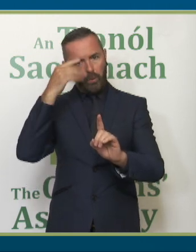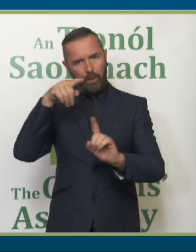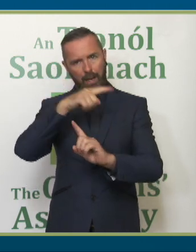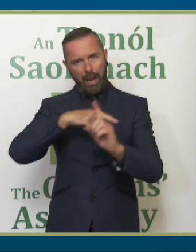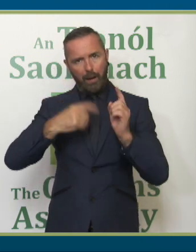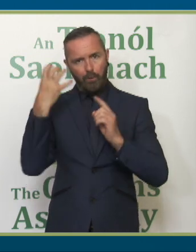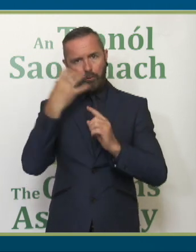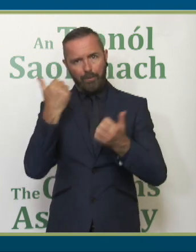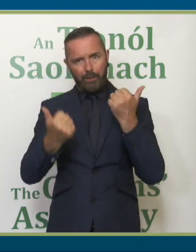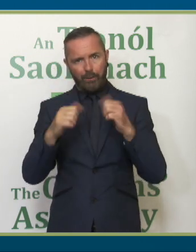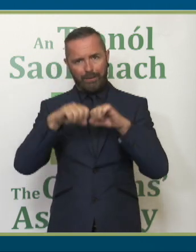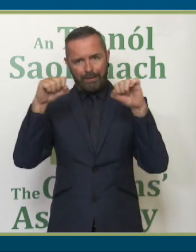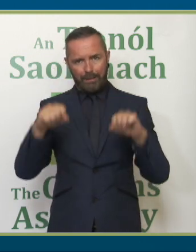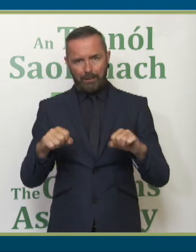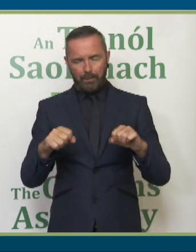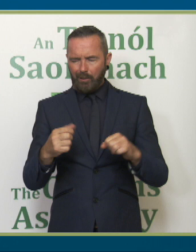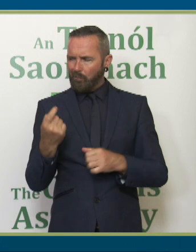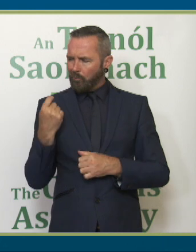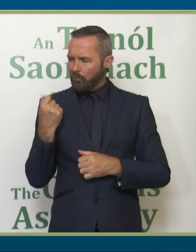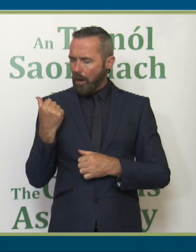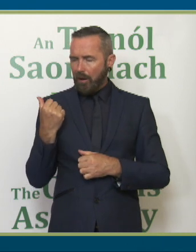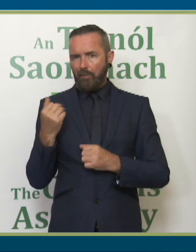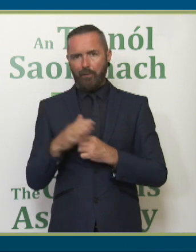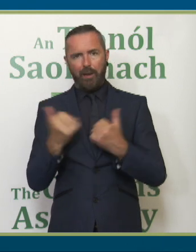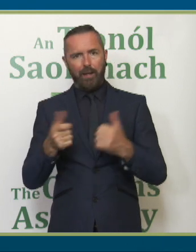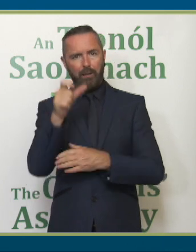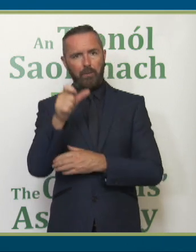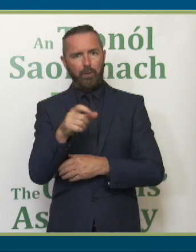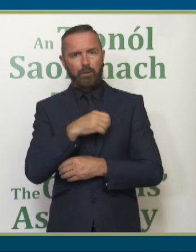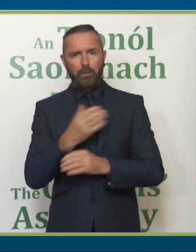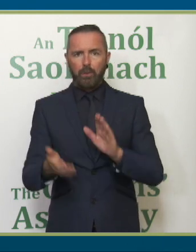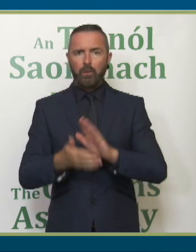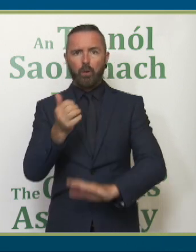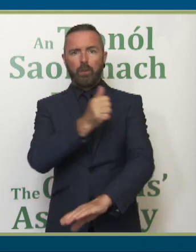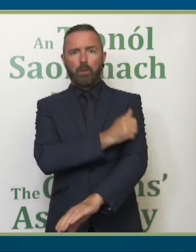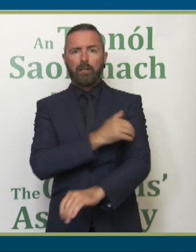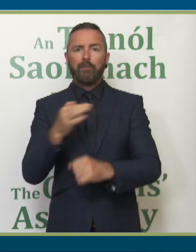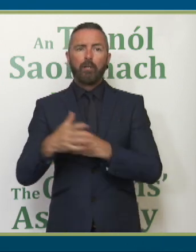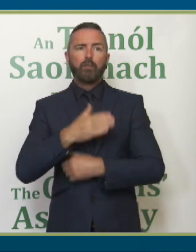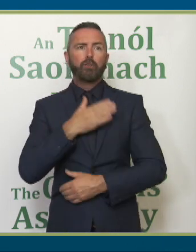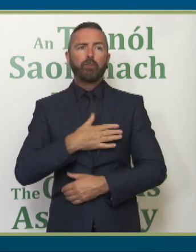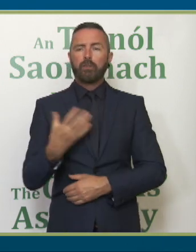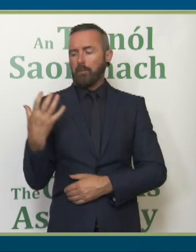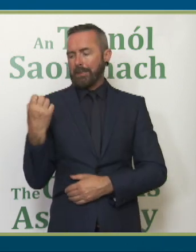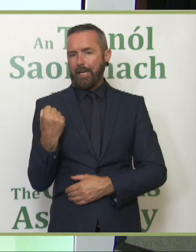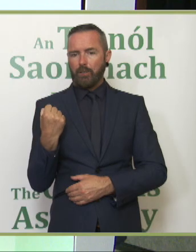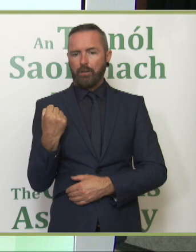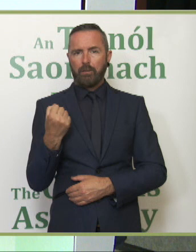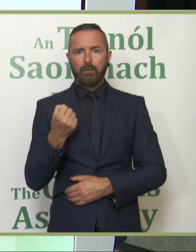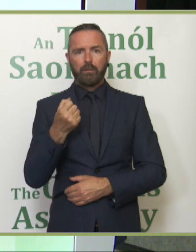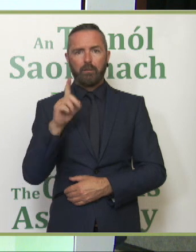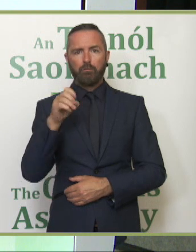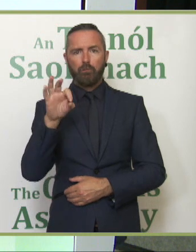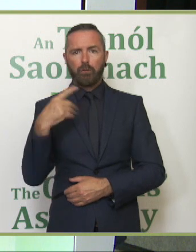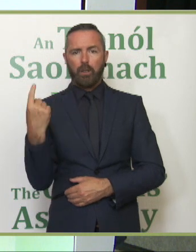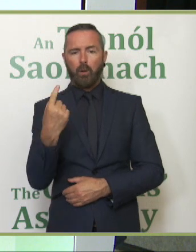criminal justice system, it is extremely rare for anyone to be imprisoned for the simple possession of drugs alone. If I